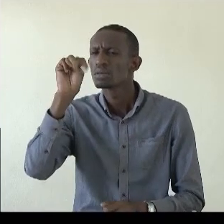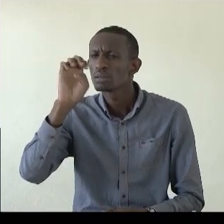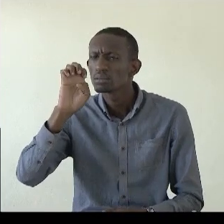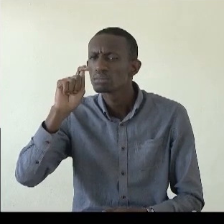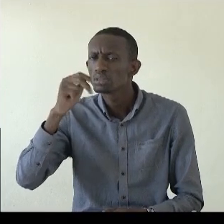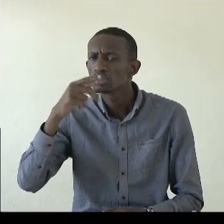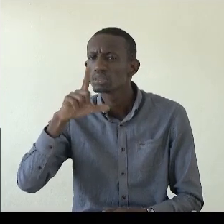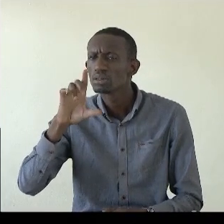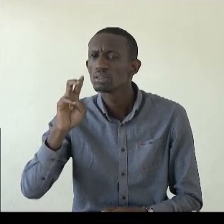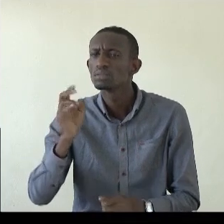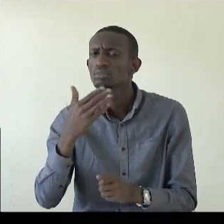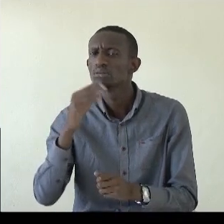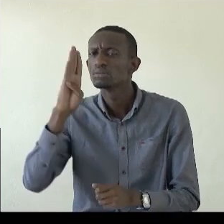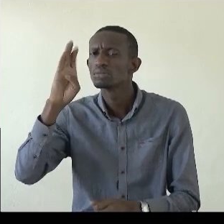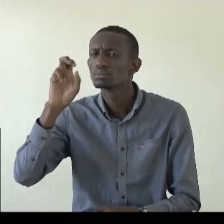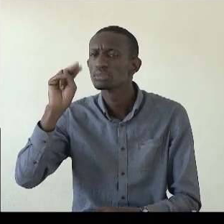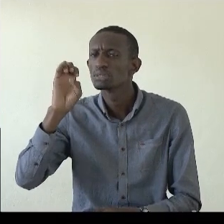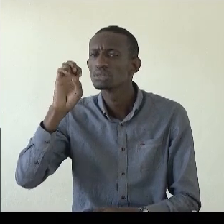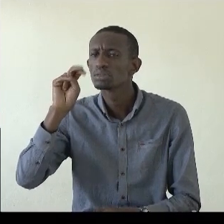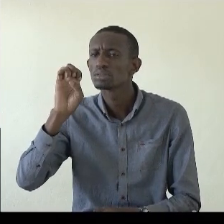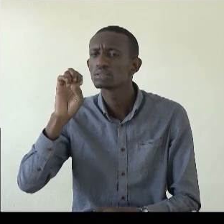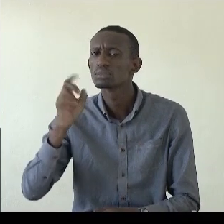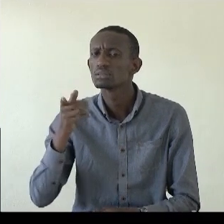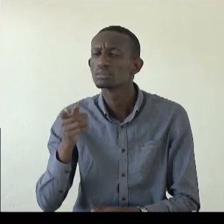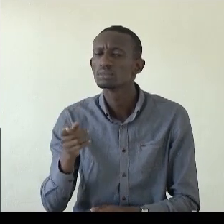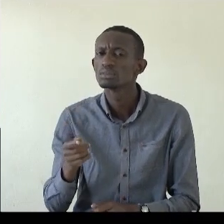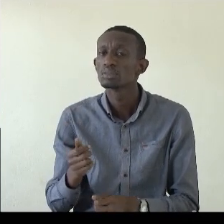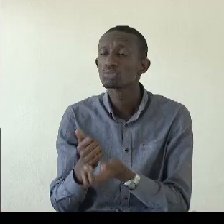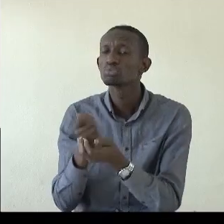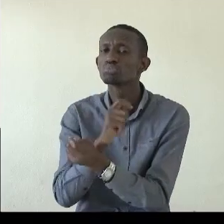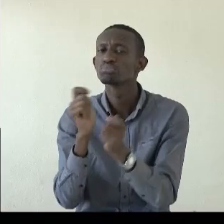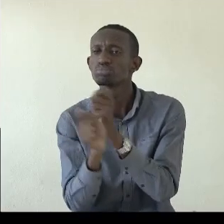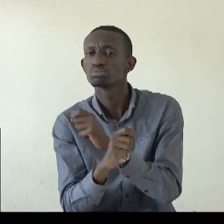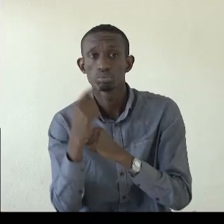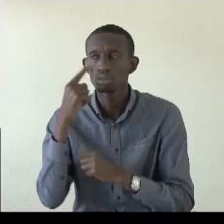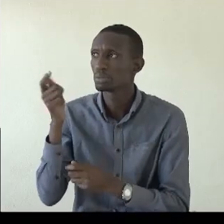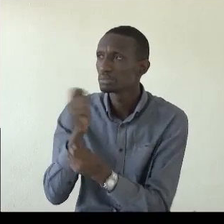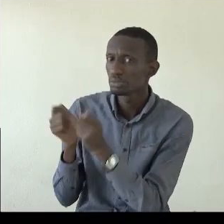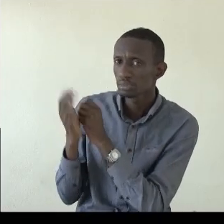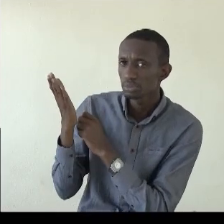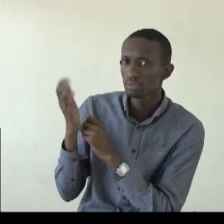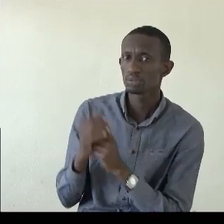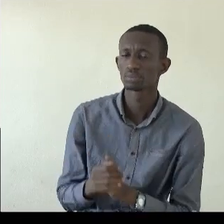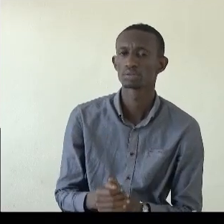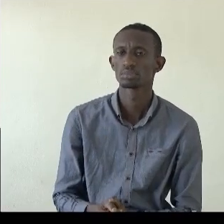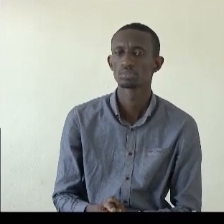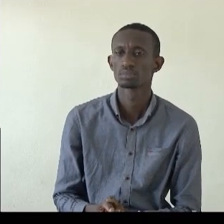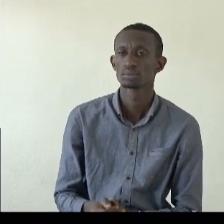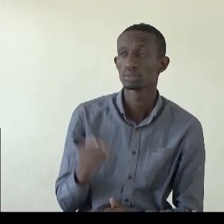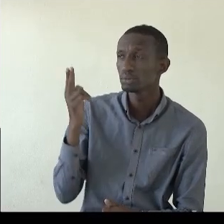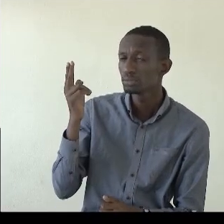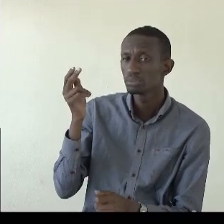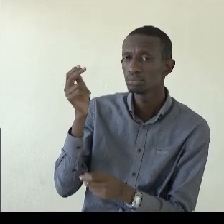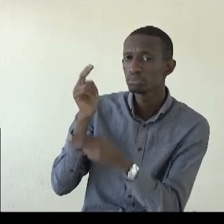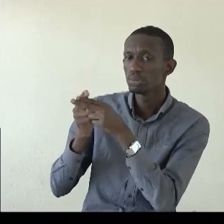and C to form the changes over here. So we only need to look at that change, because this remains